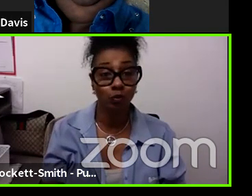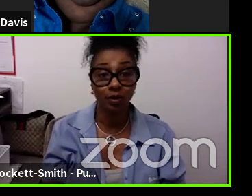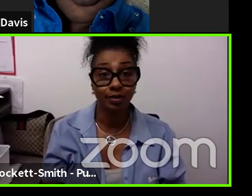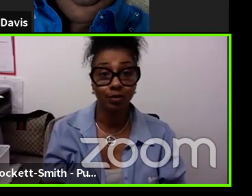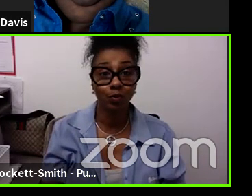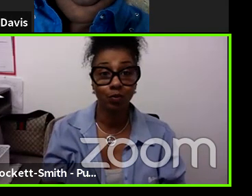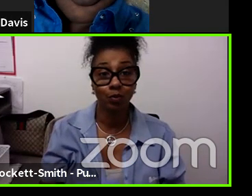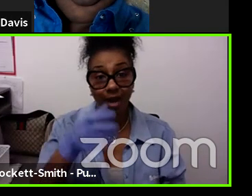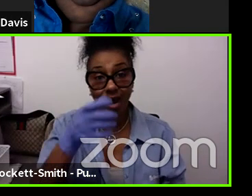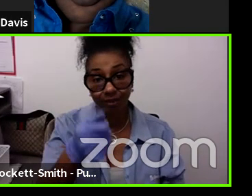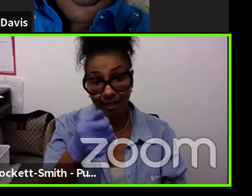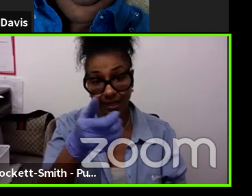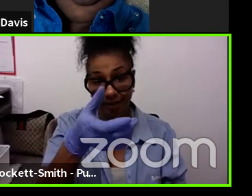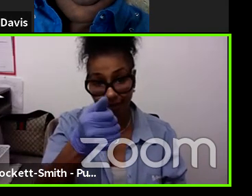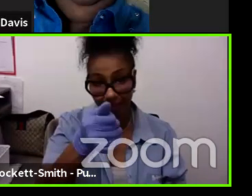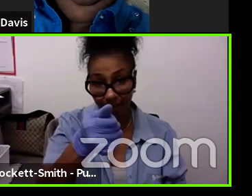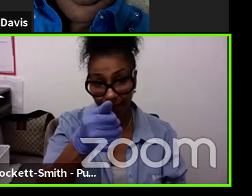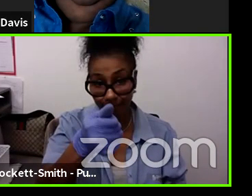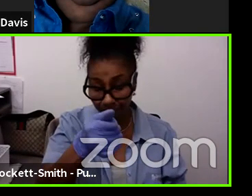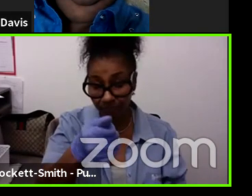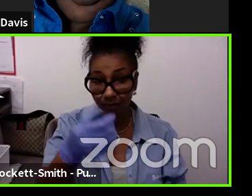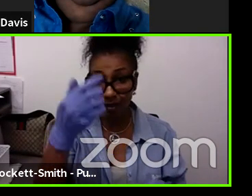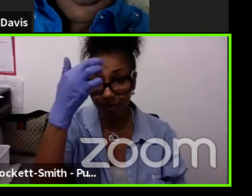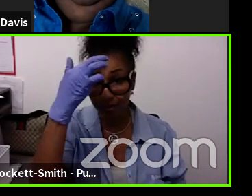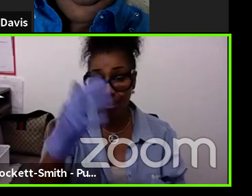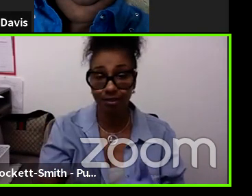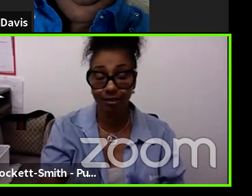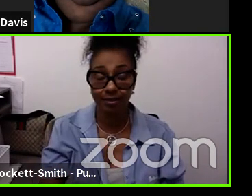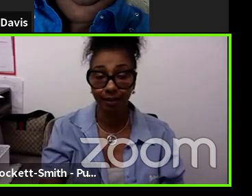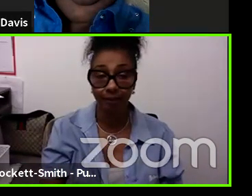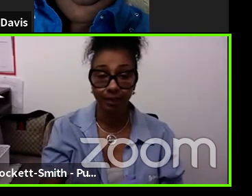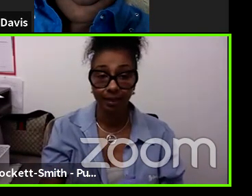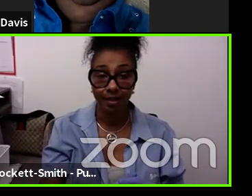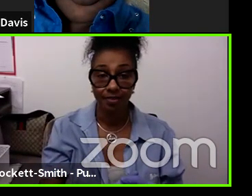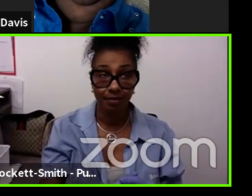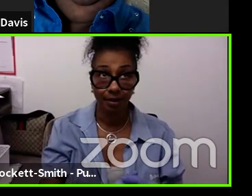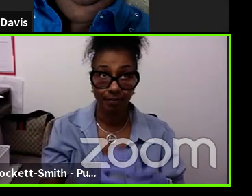children who after they got the touchless